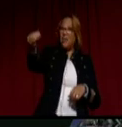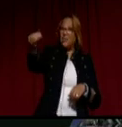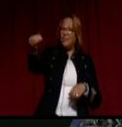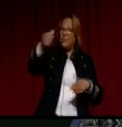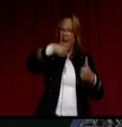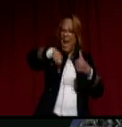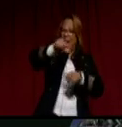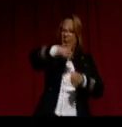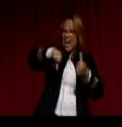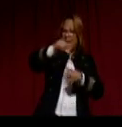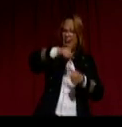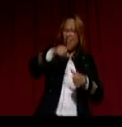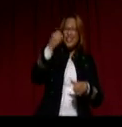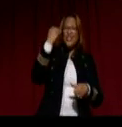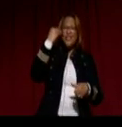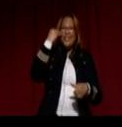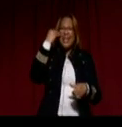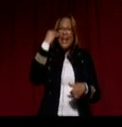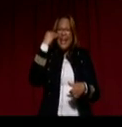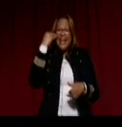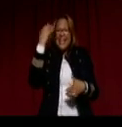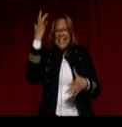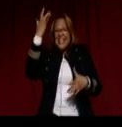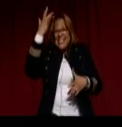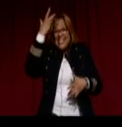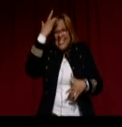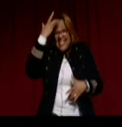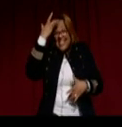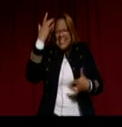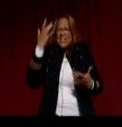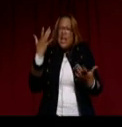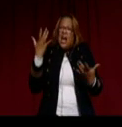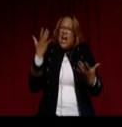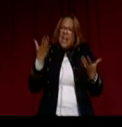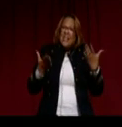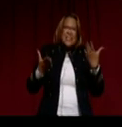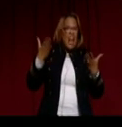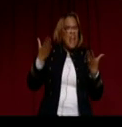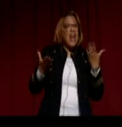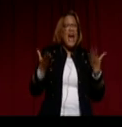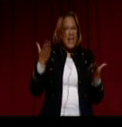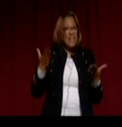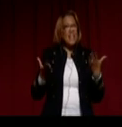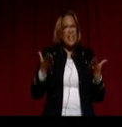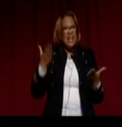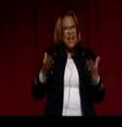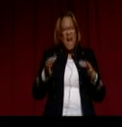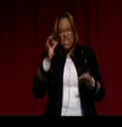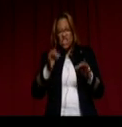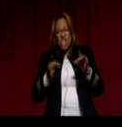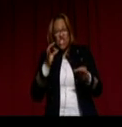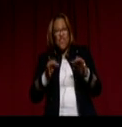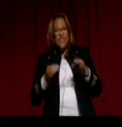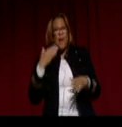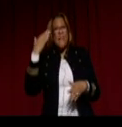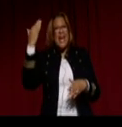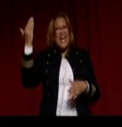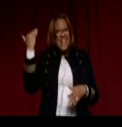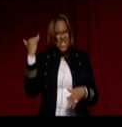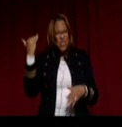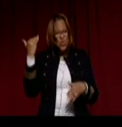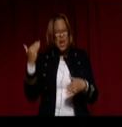think another wave of this virus is likely? And I know you're not a doctor, but just judging from history, do you think